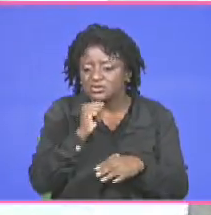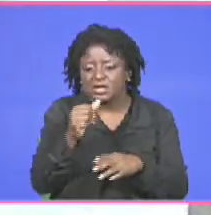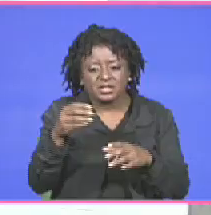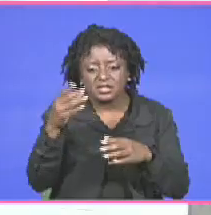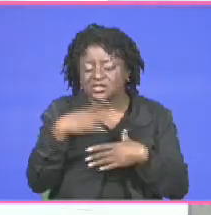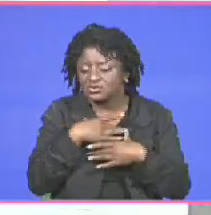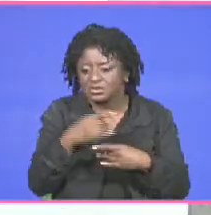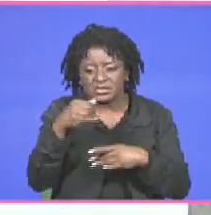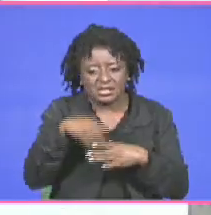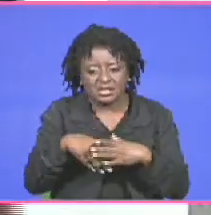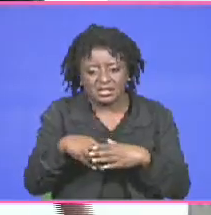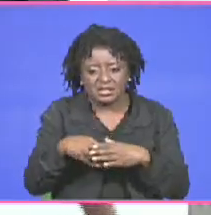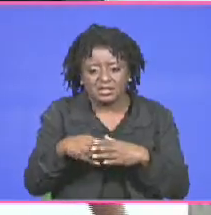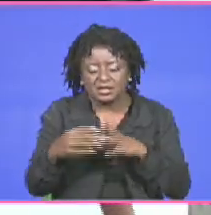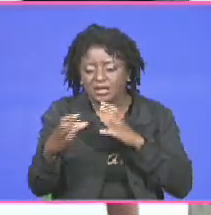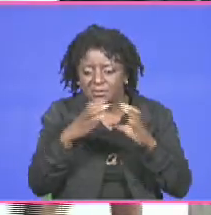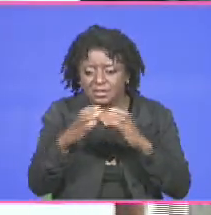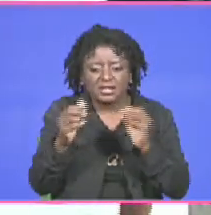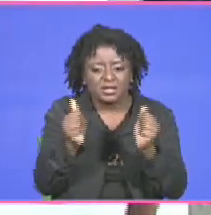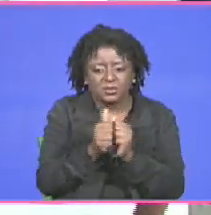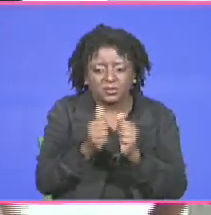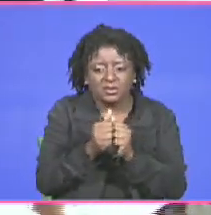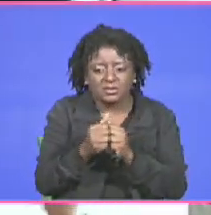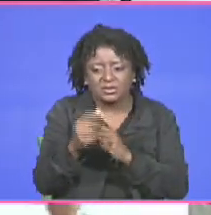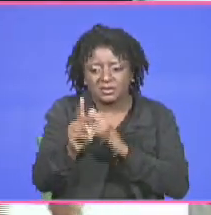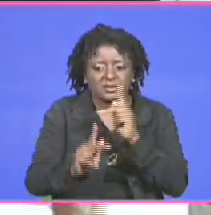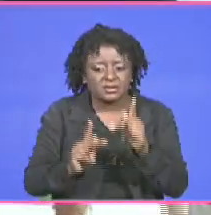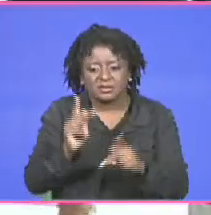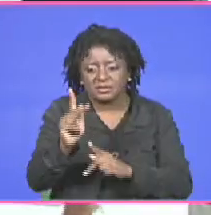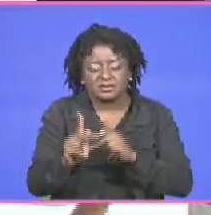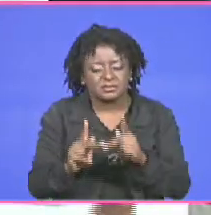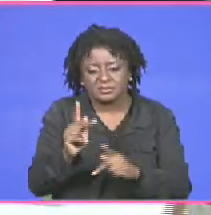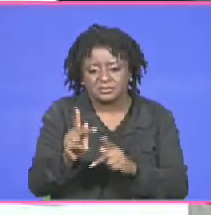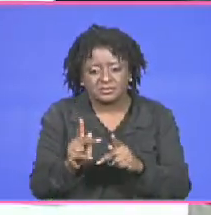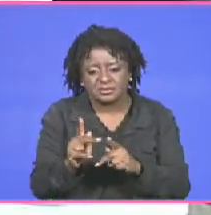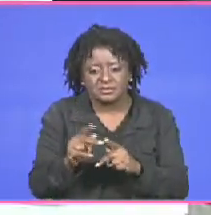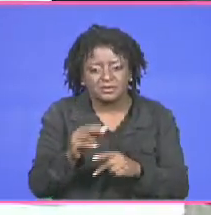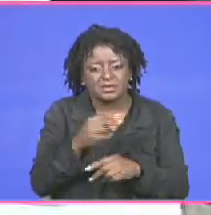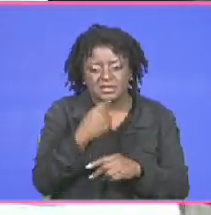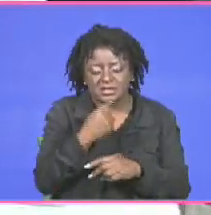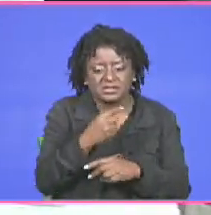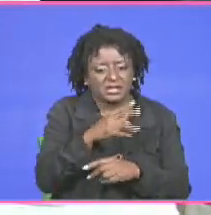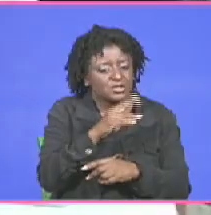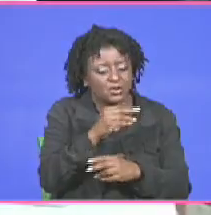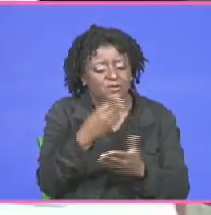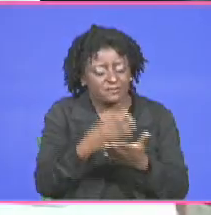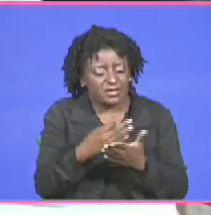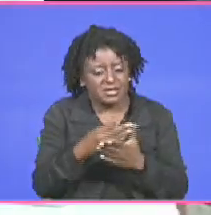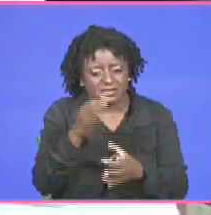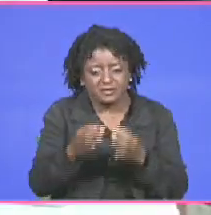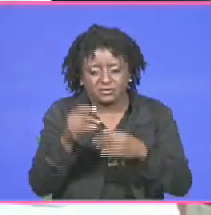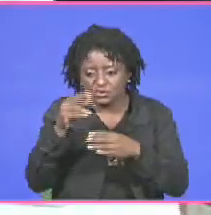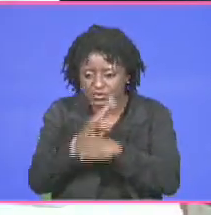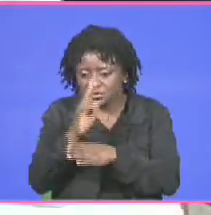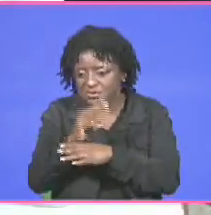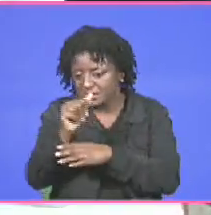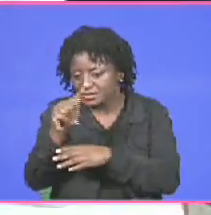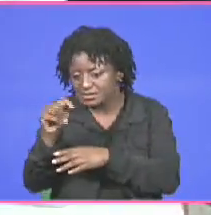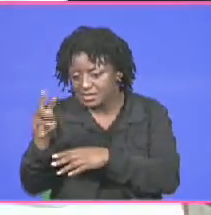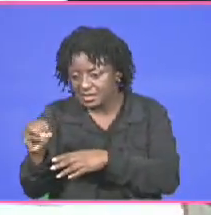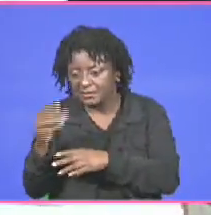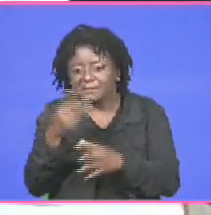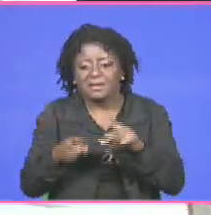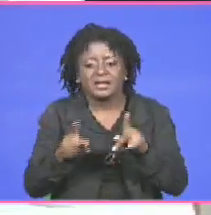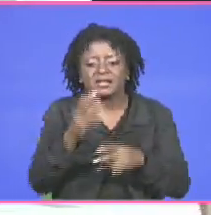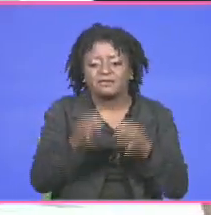no fees if you use ATMs or if you log on online and do your banking. But if you come into the bank and do transactions across